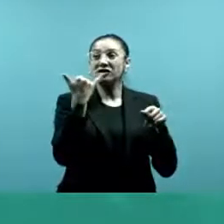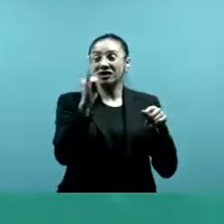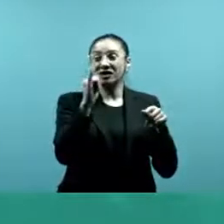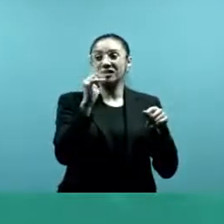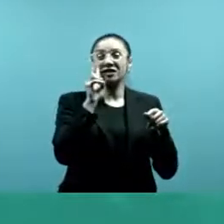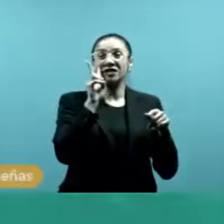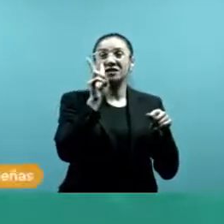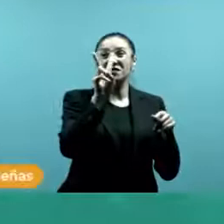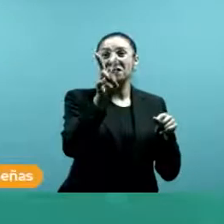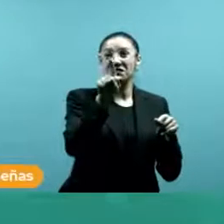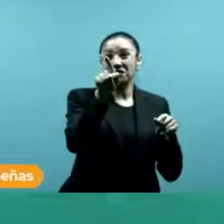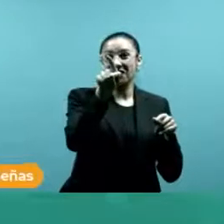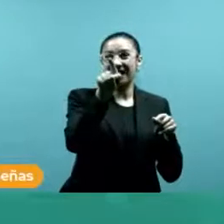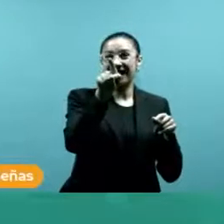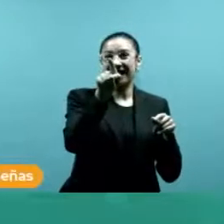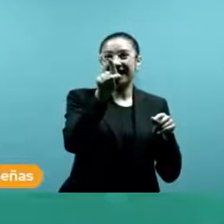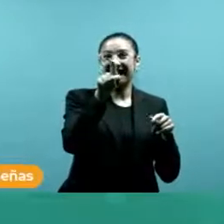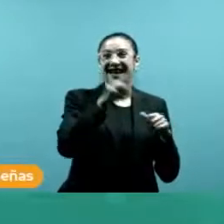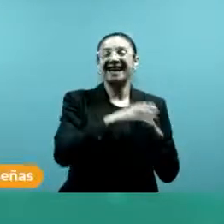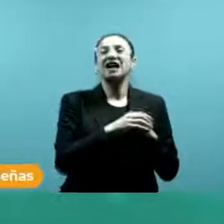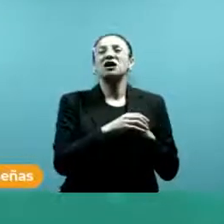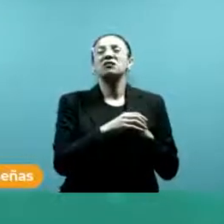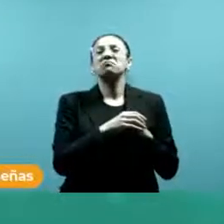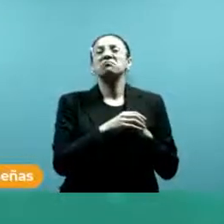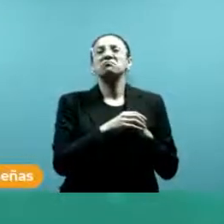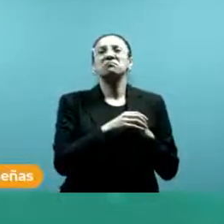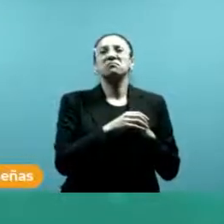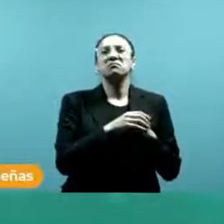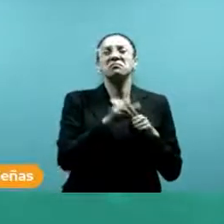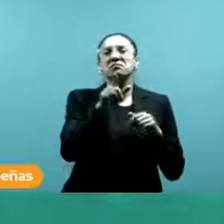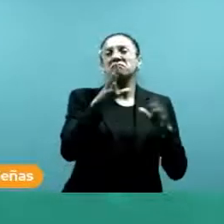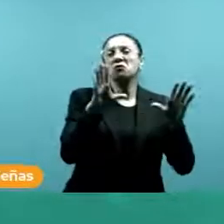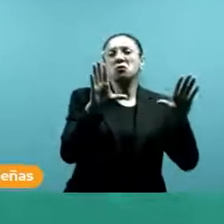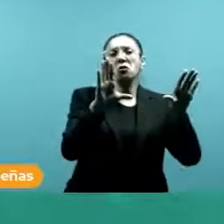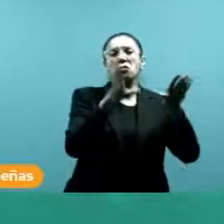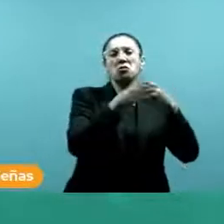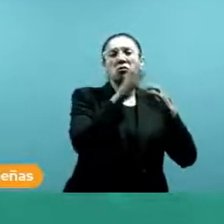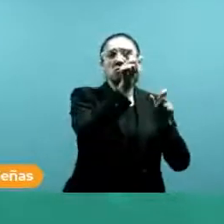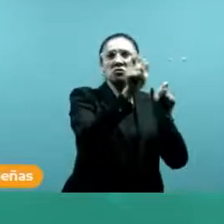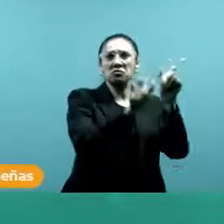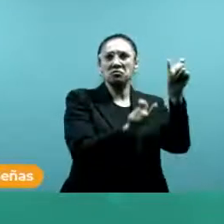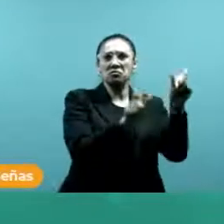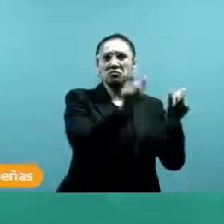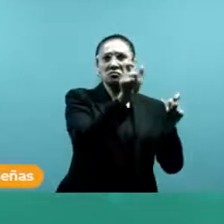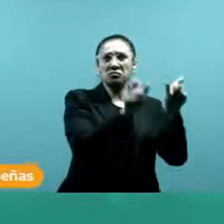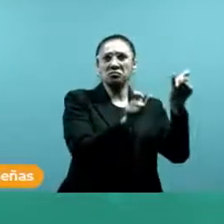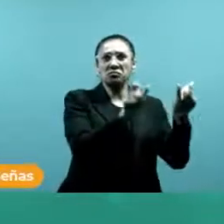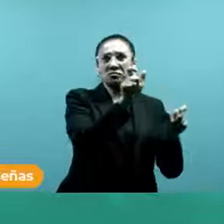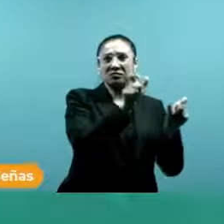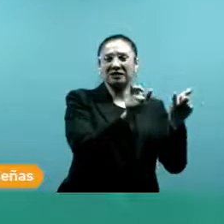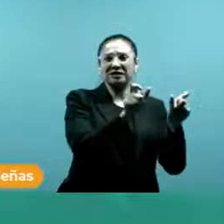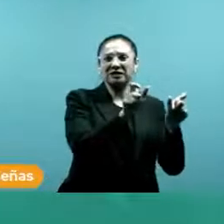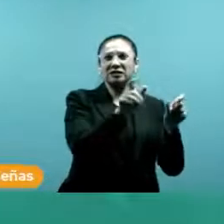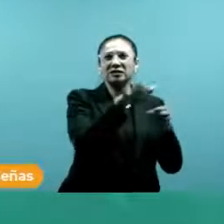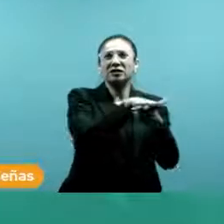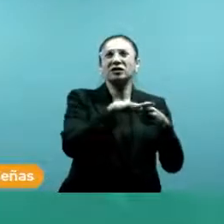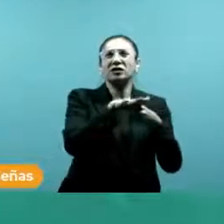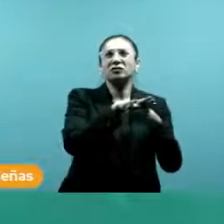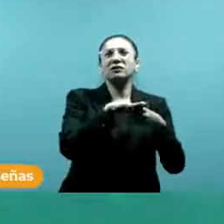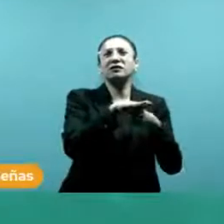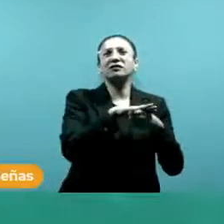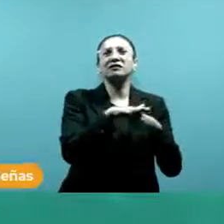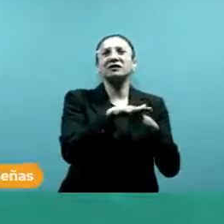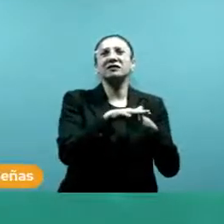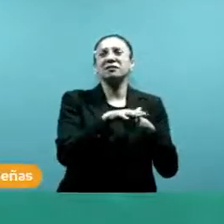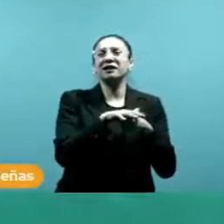group of young people in Baraboo, Wisconsin, es in the United un grupo States. De personas en Wisconsin. And as you can see, they